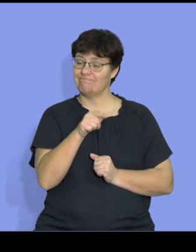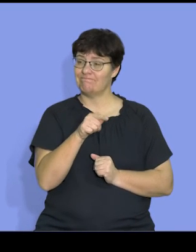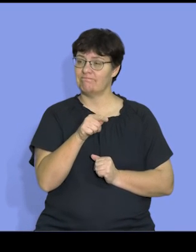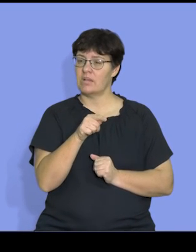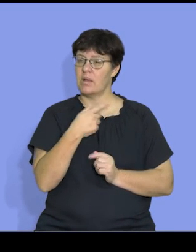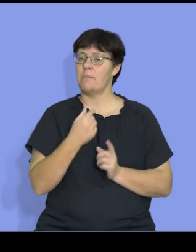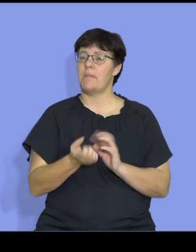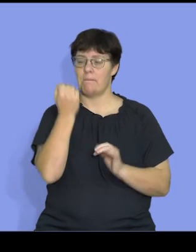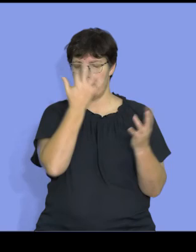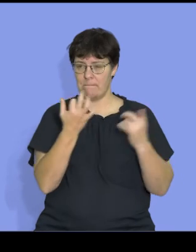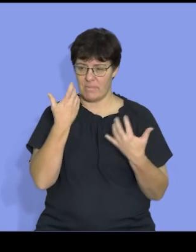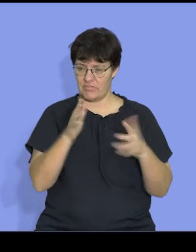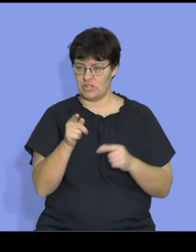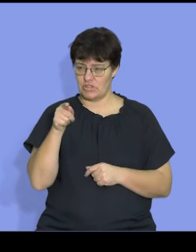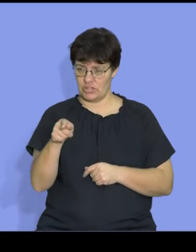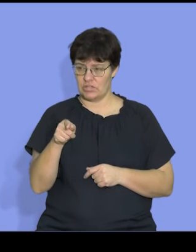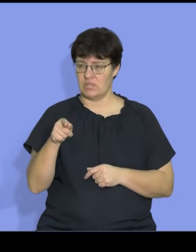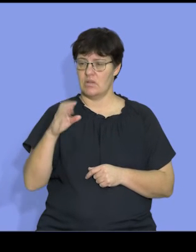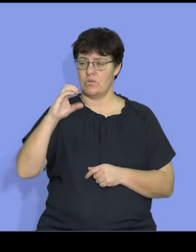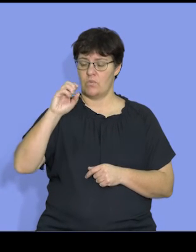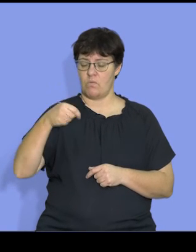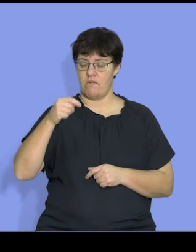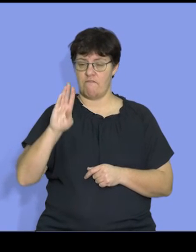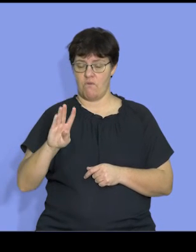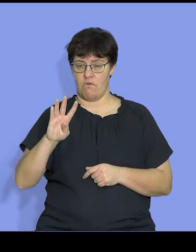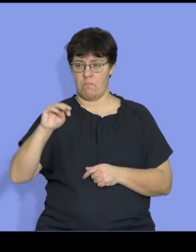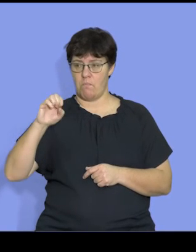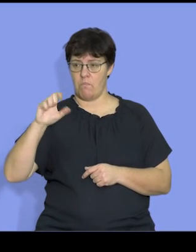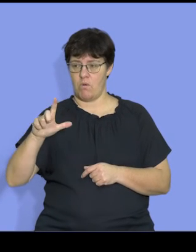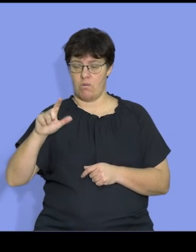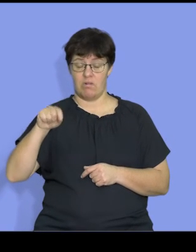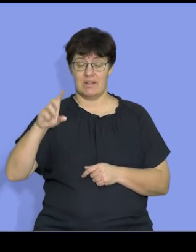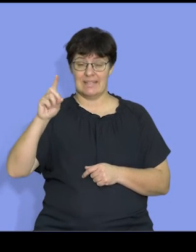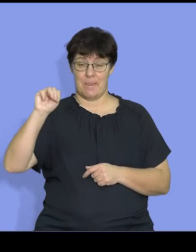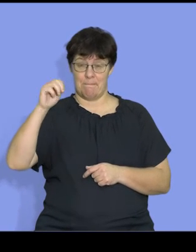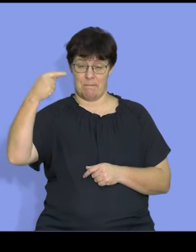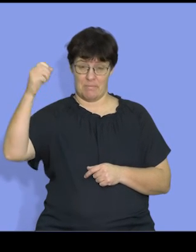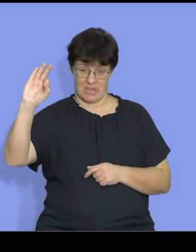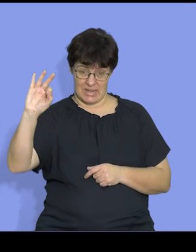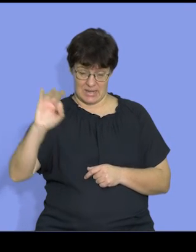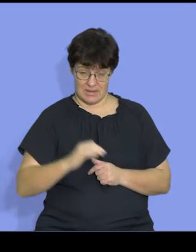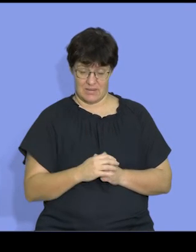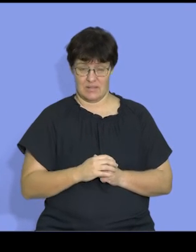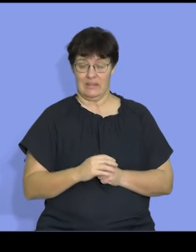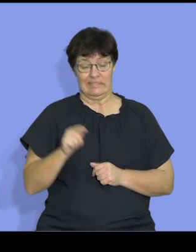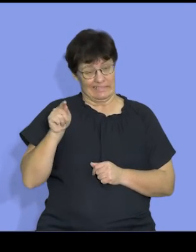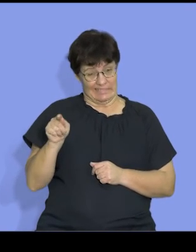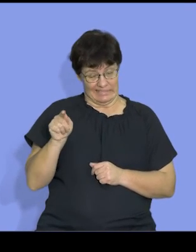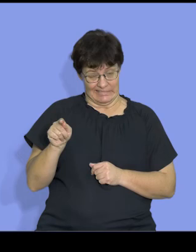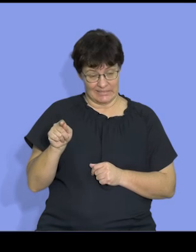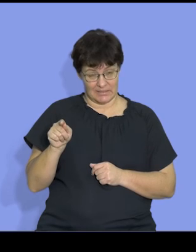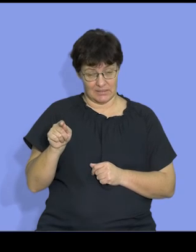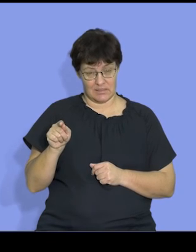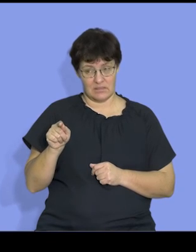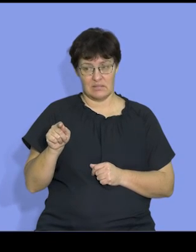to calculate the concentration and managed to get 0,4 moles per cubic decimeter. Now, that concentration